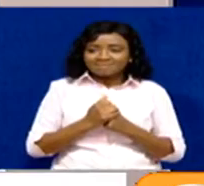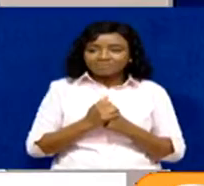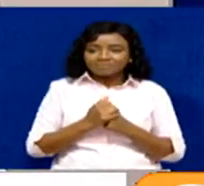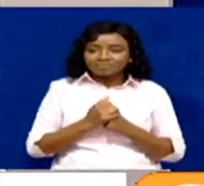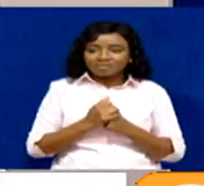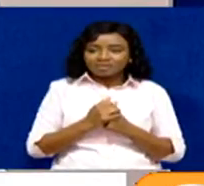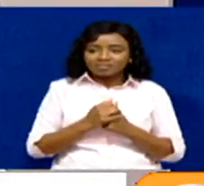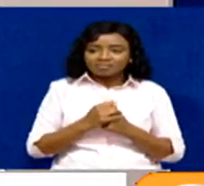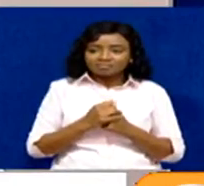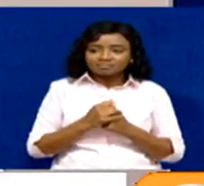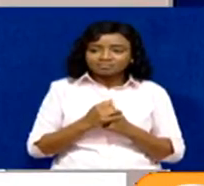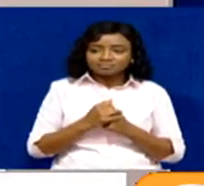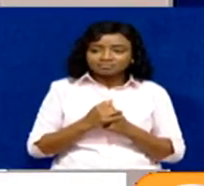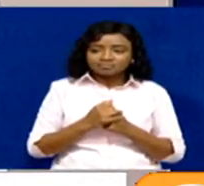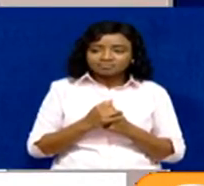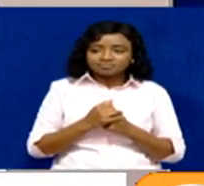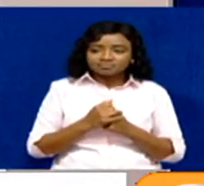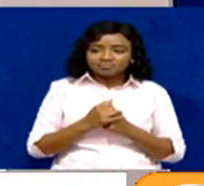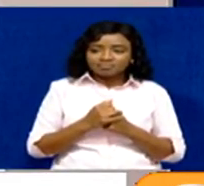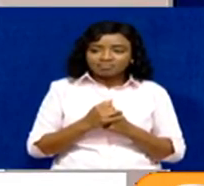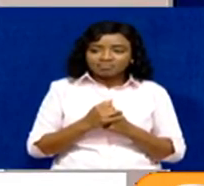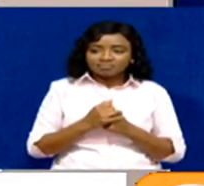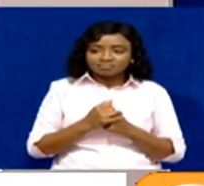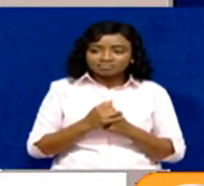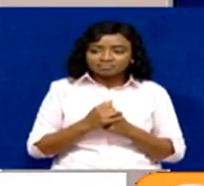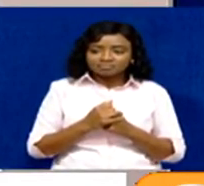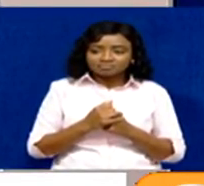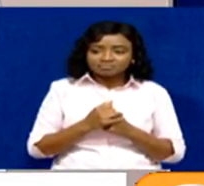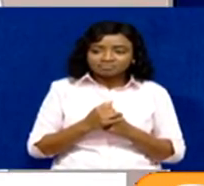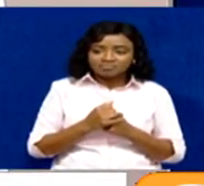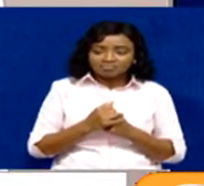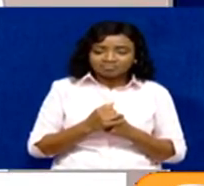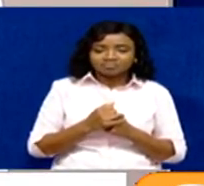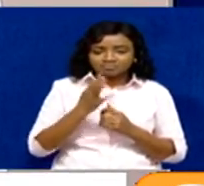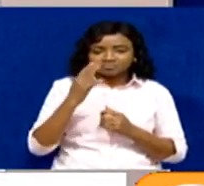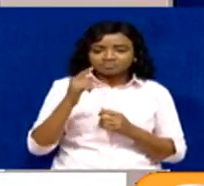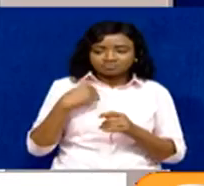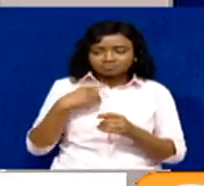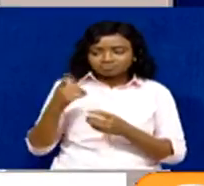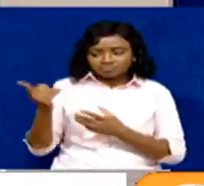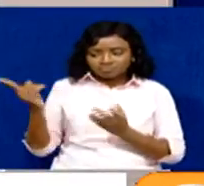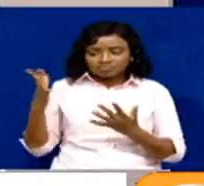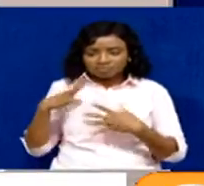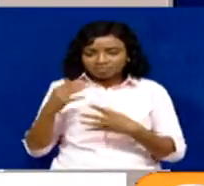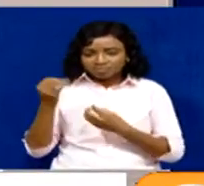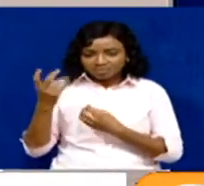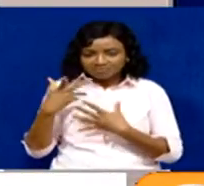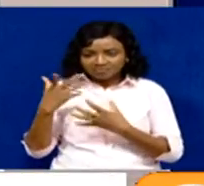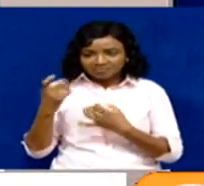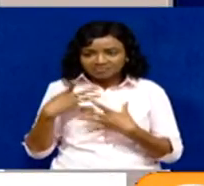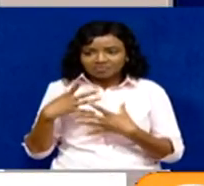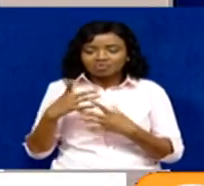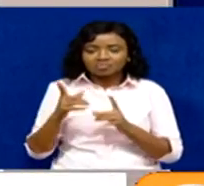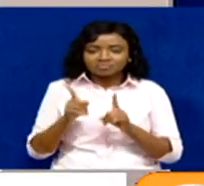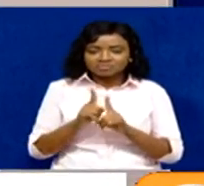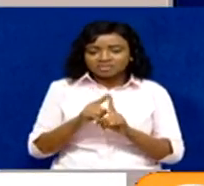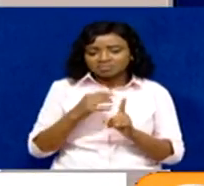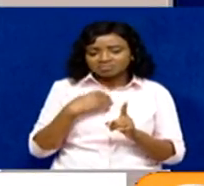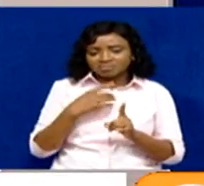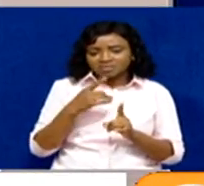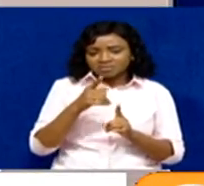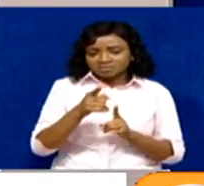Given the polls that are coming through, given what I'm being told by people also who follow these